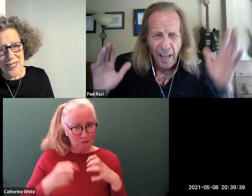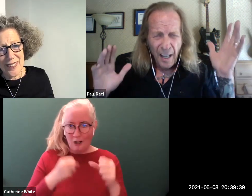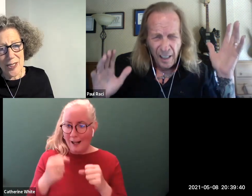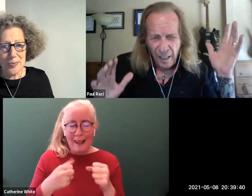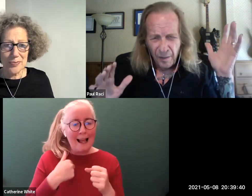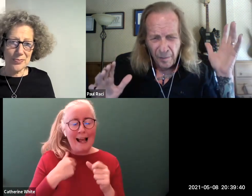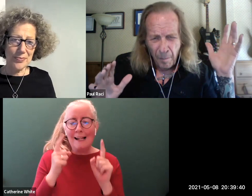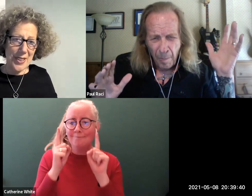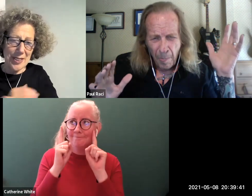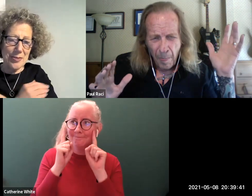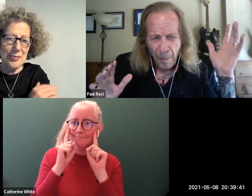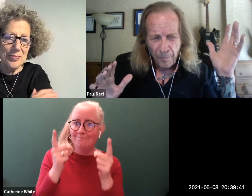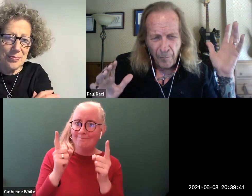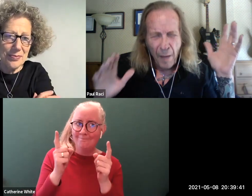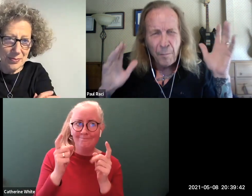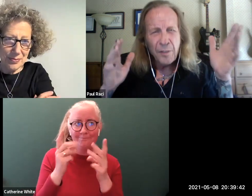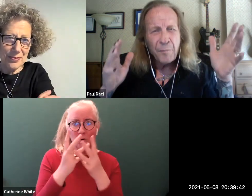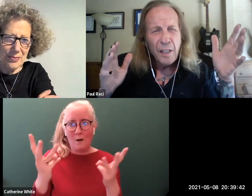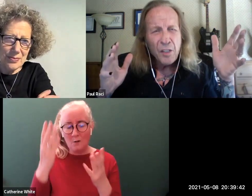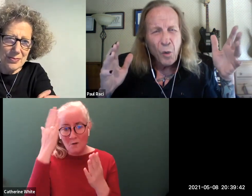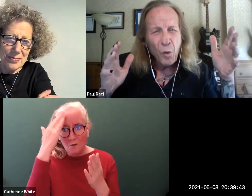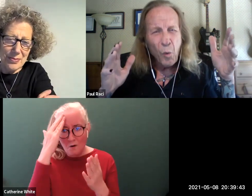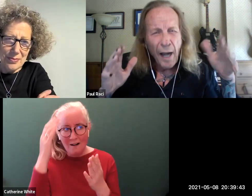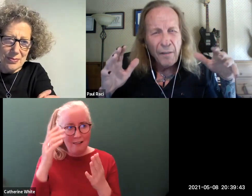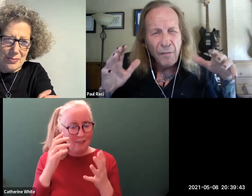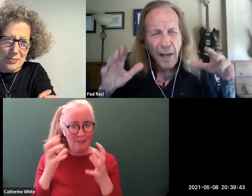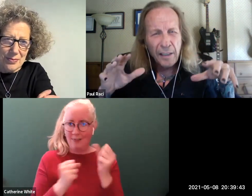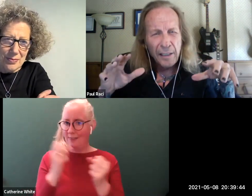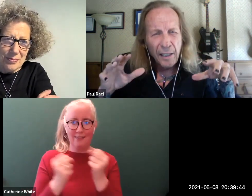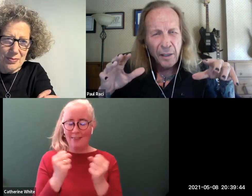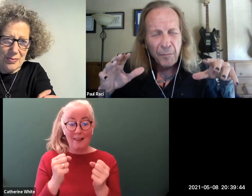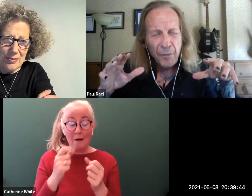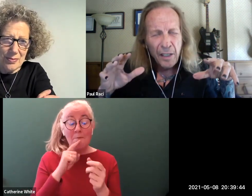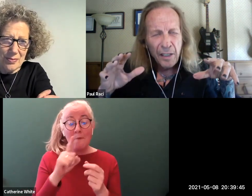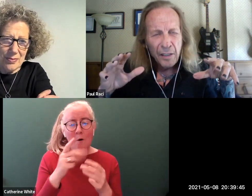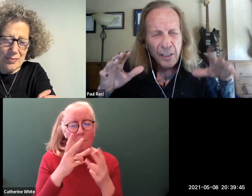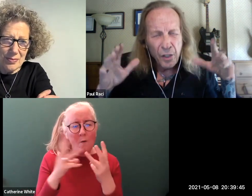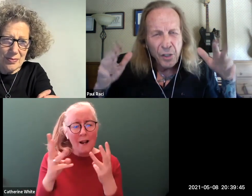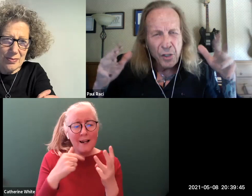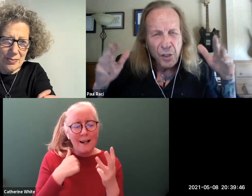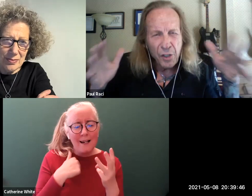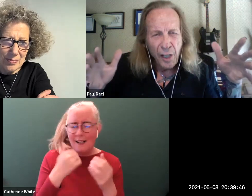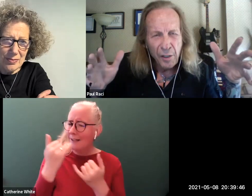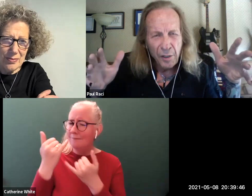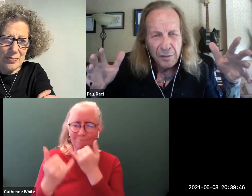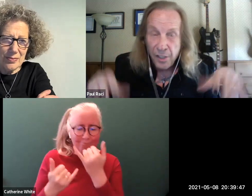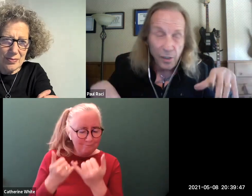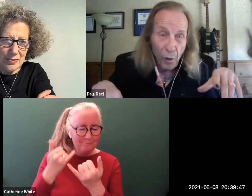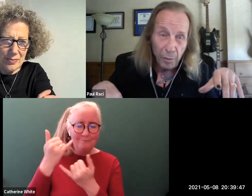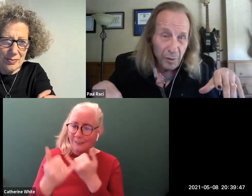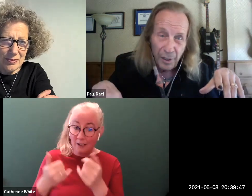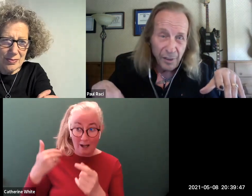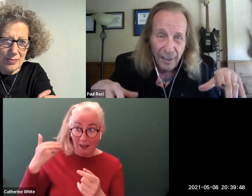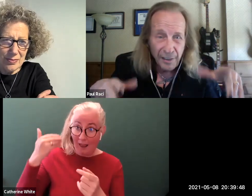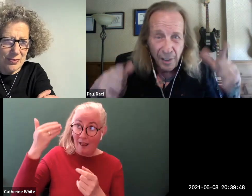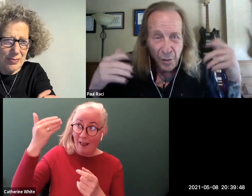probably, uh, but so when I finally years and years and years later, this is